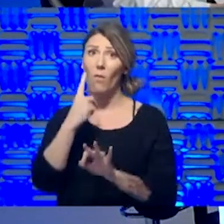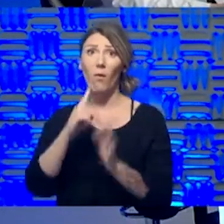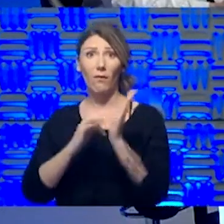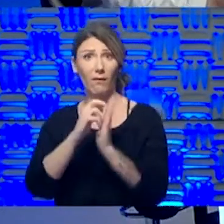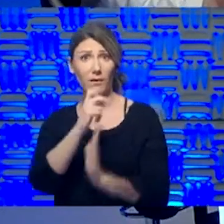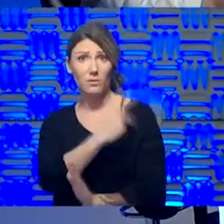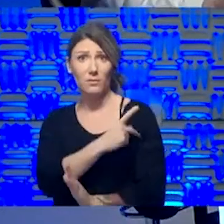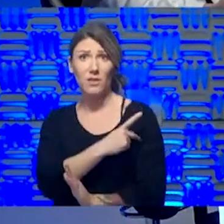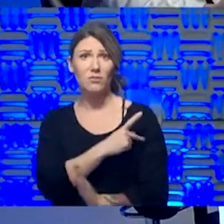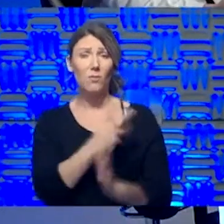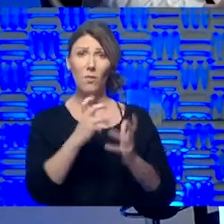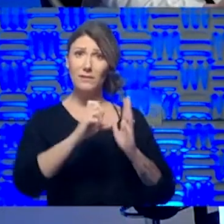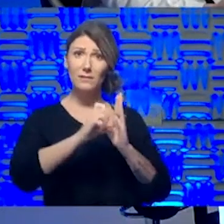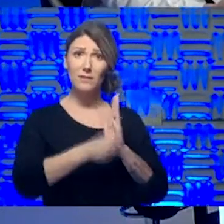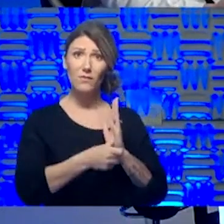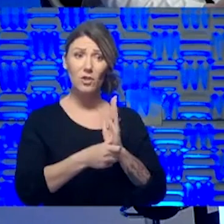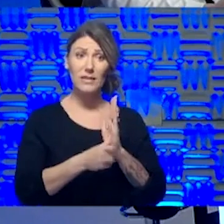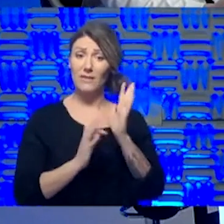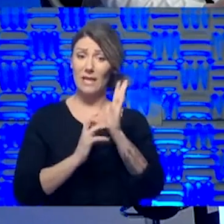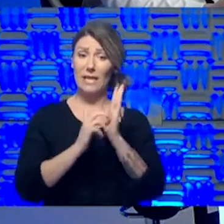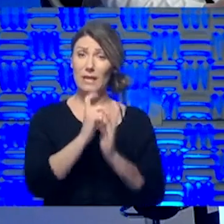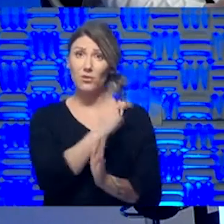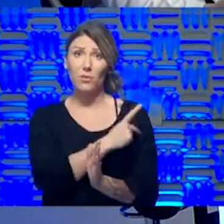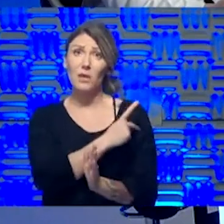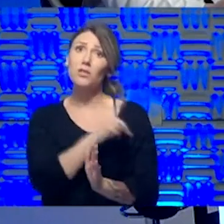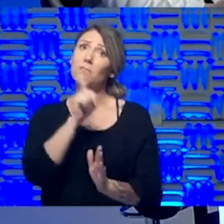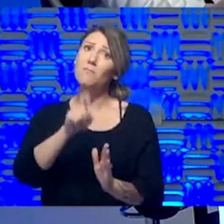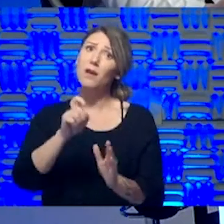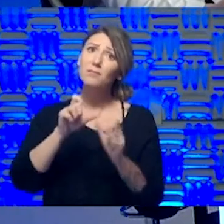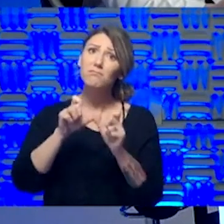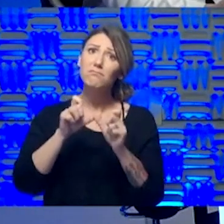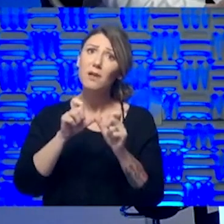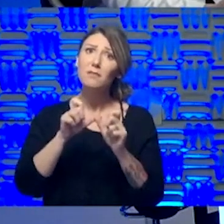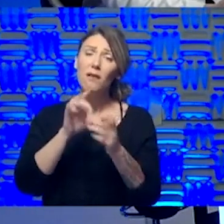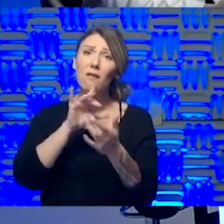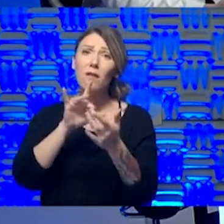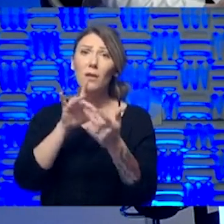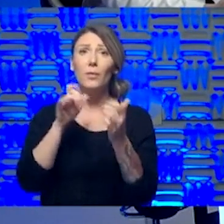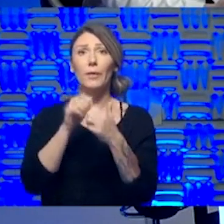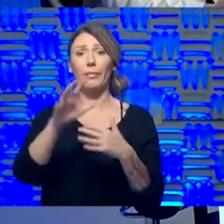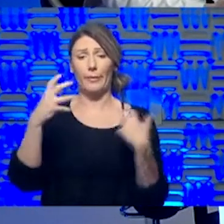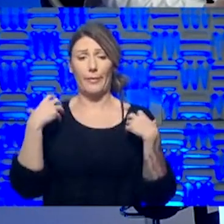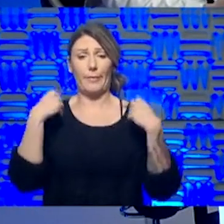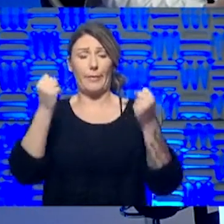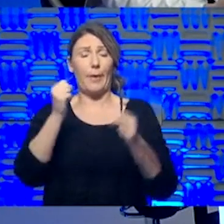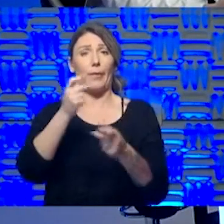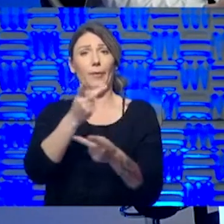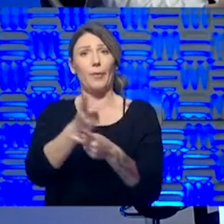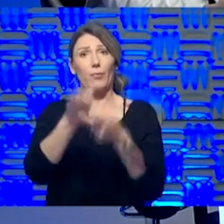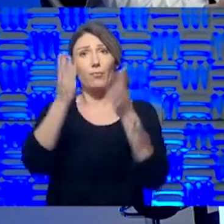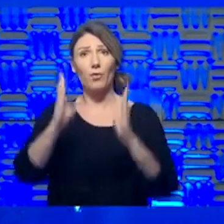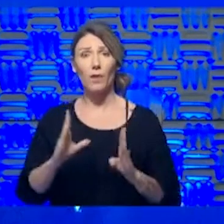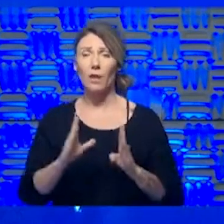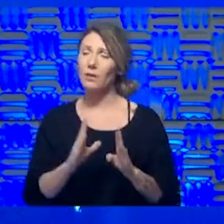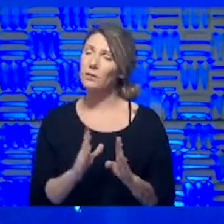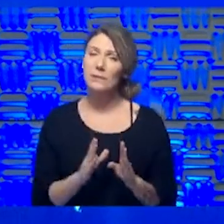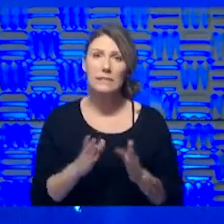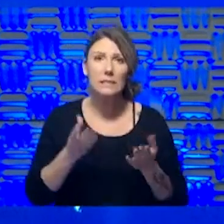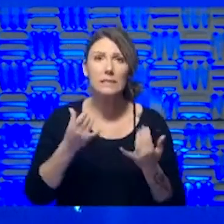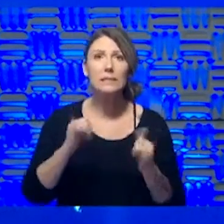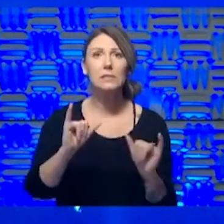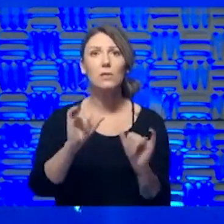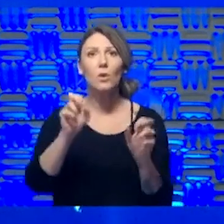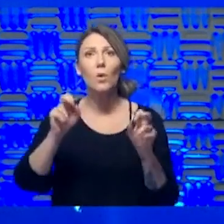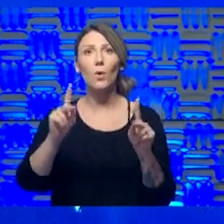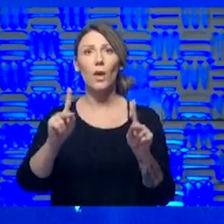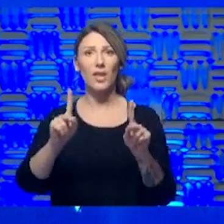emphasize cancer patients need to stay in contact with their health care. And you know, it's still